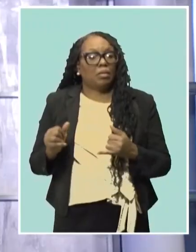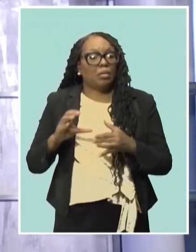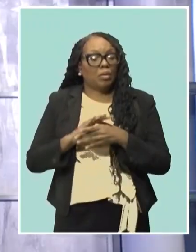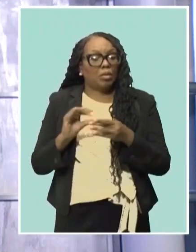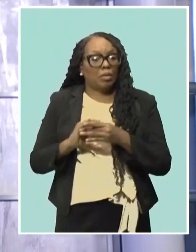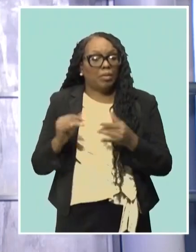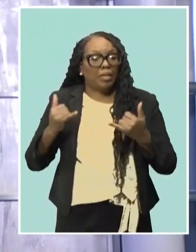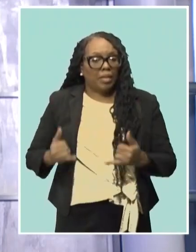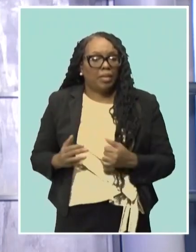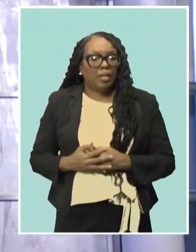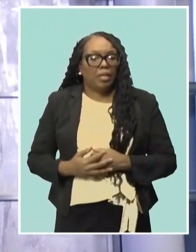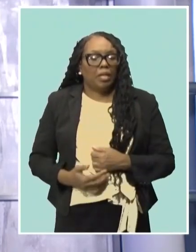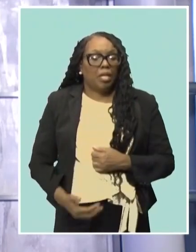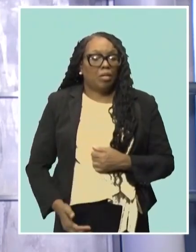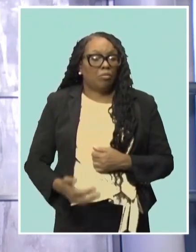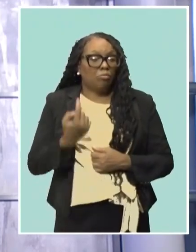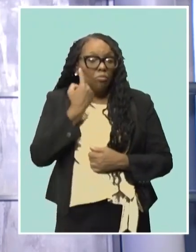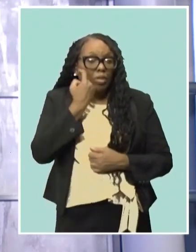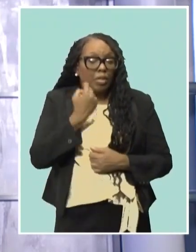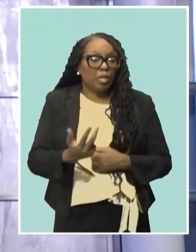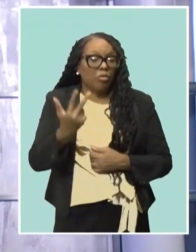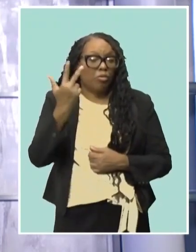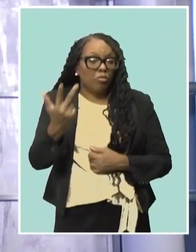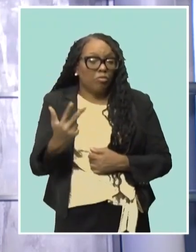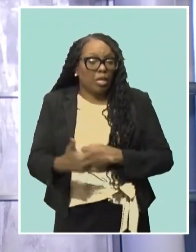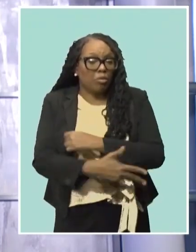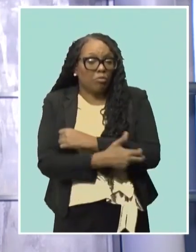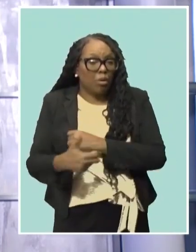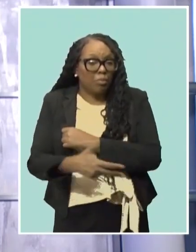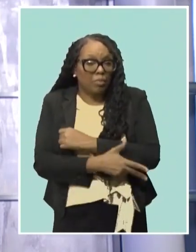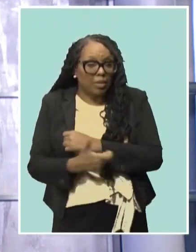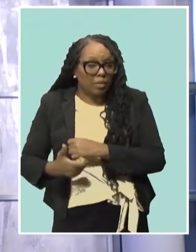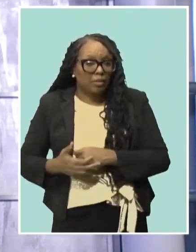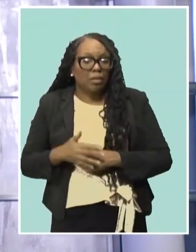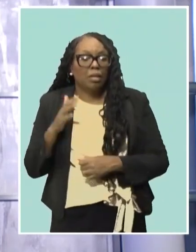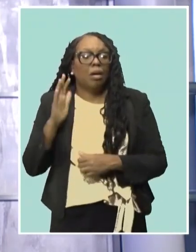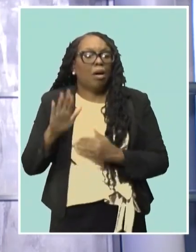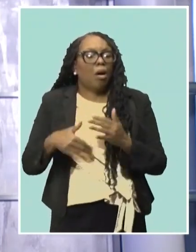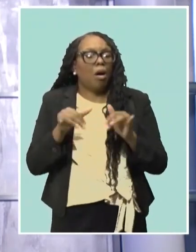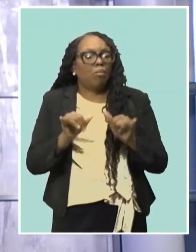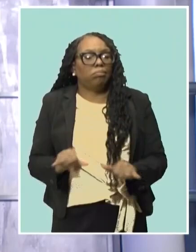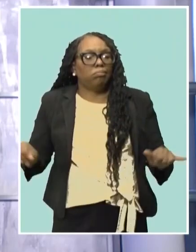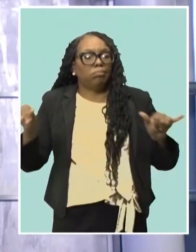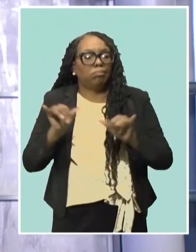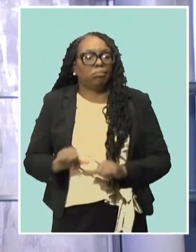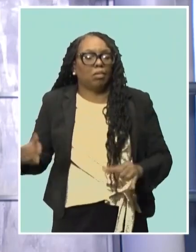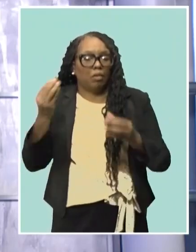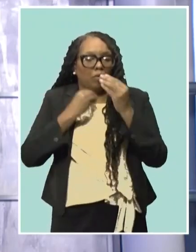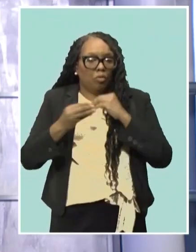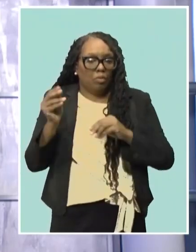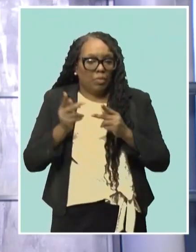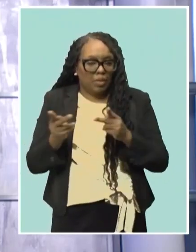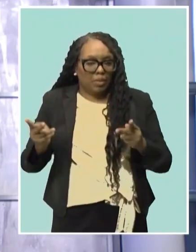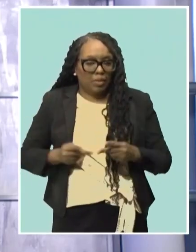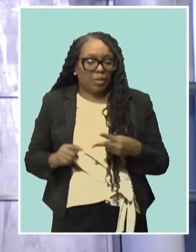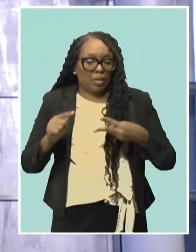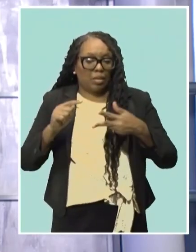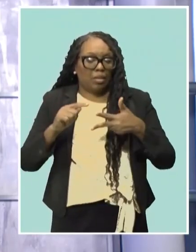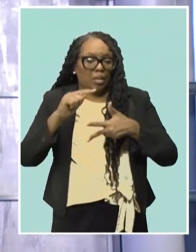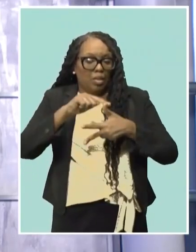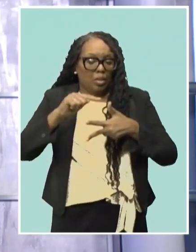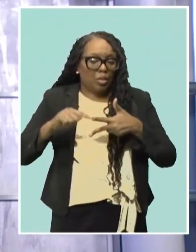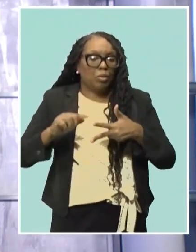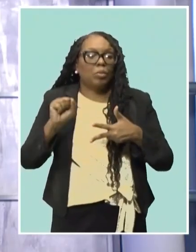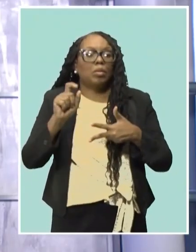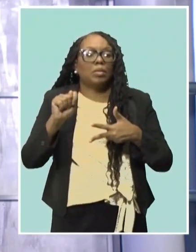This story, 3 robberies within the last week, and all have in common that there are food establishments, 2 in St. Philip,